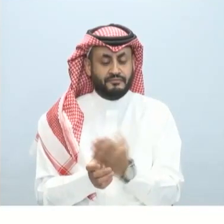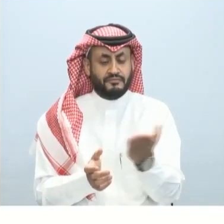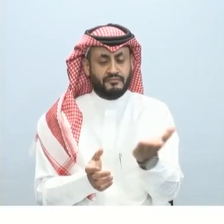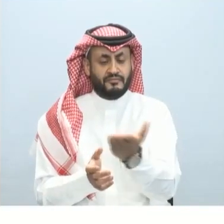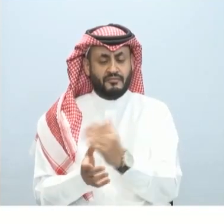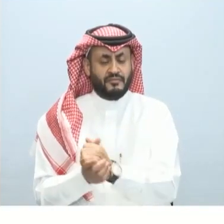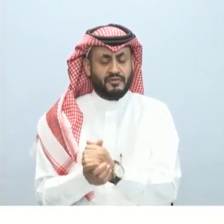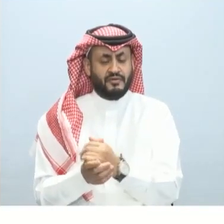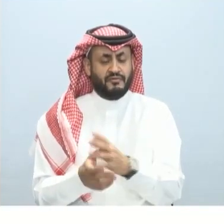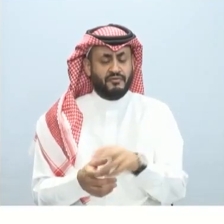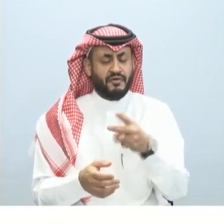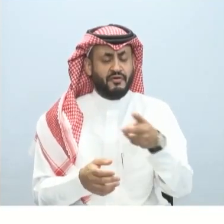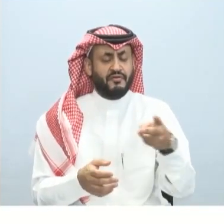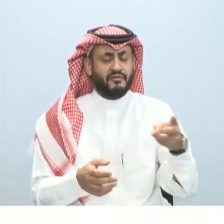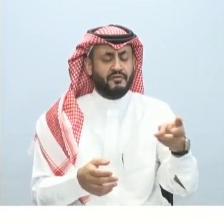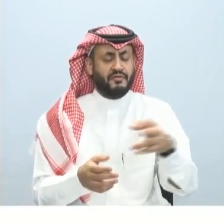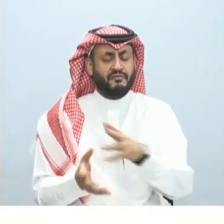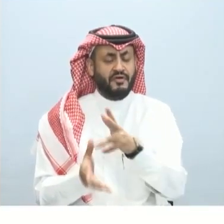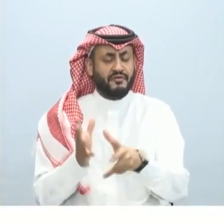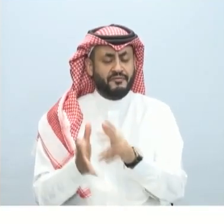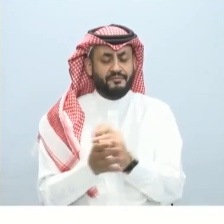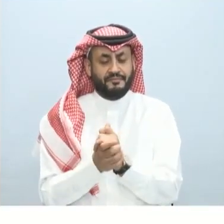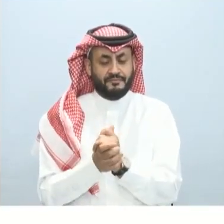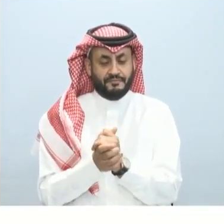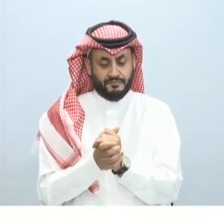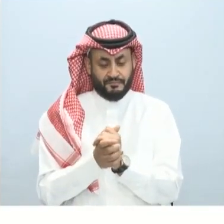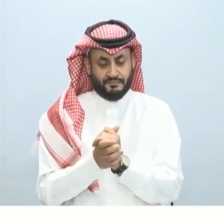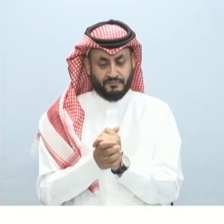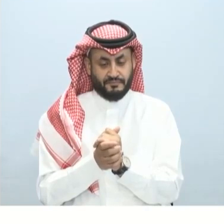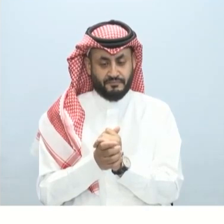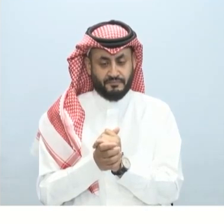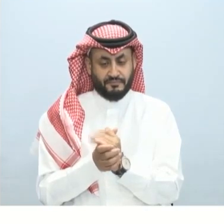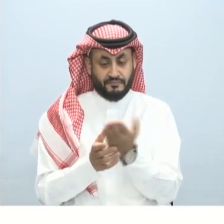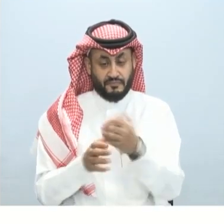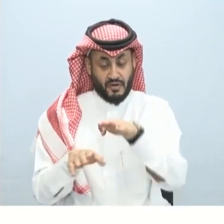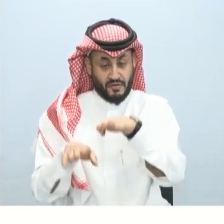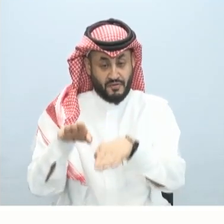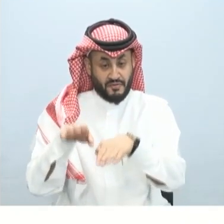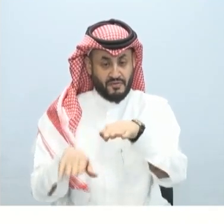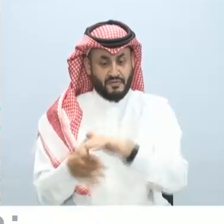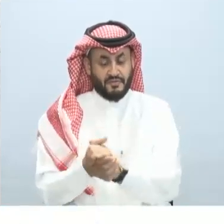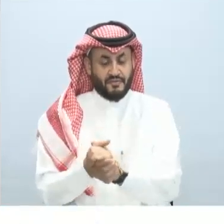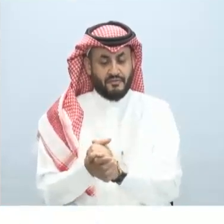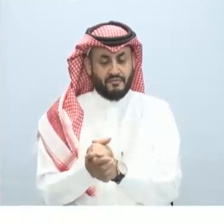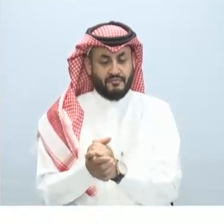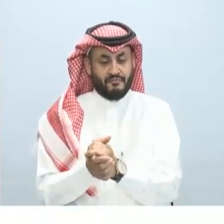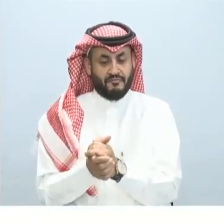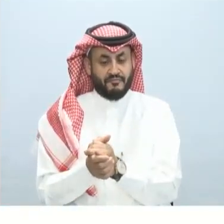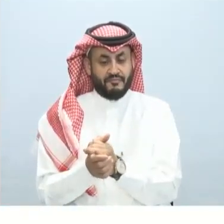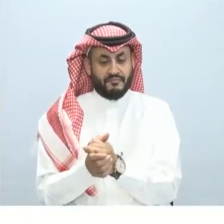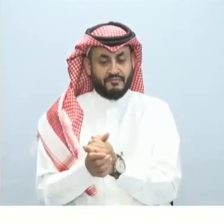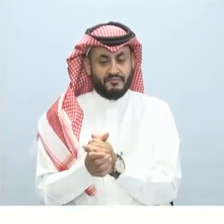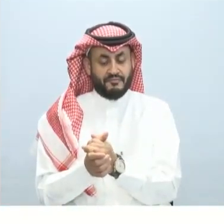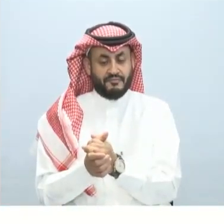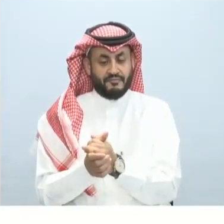that we have different adjectives. We are going to compare these adjectives. Now, there